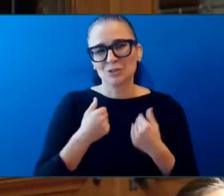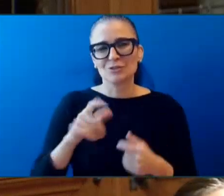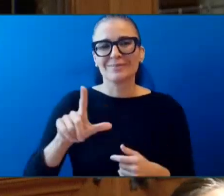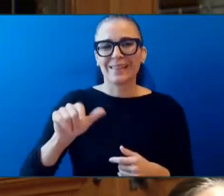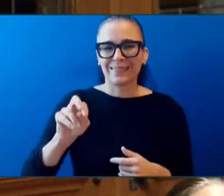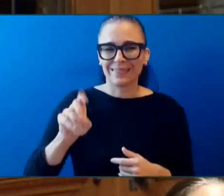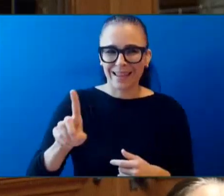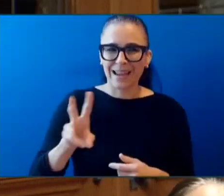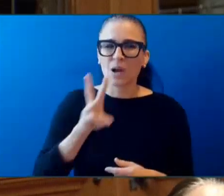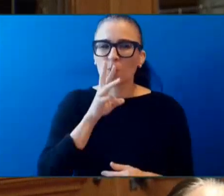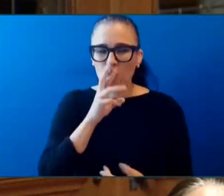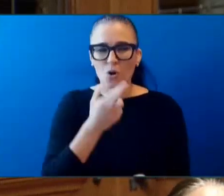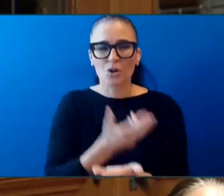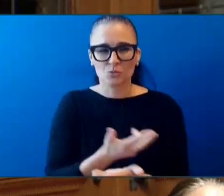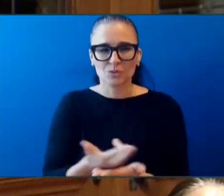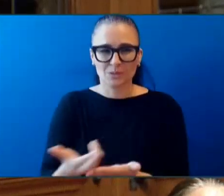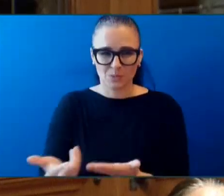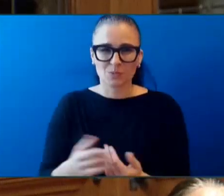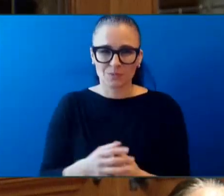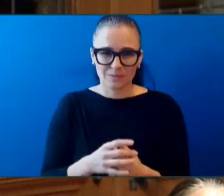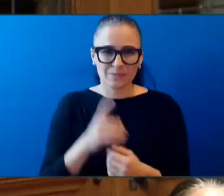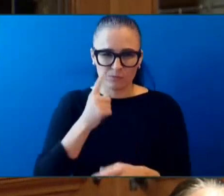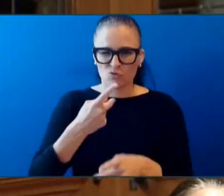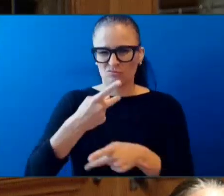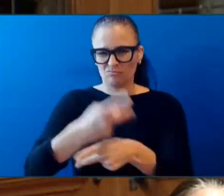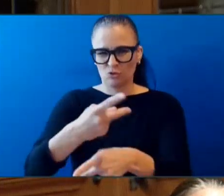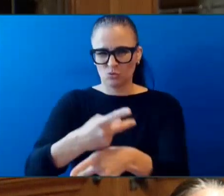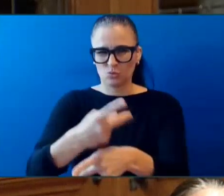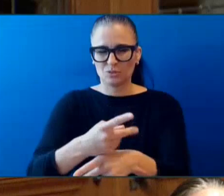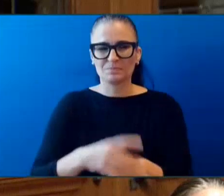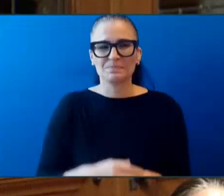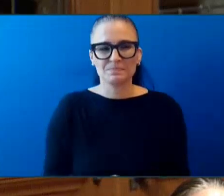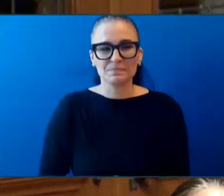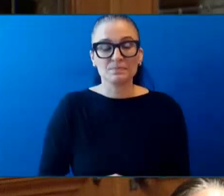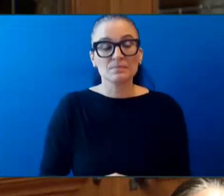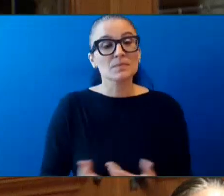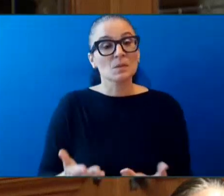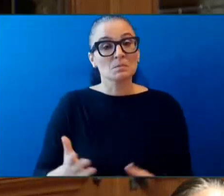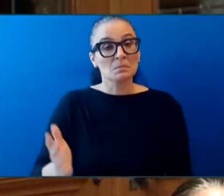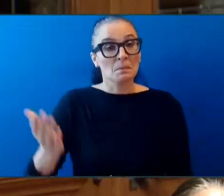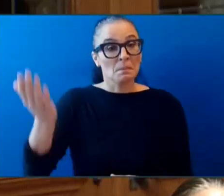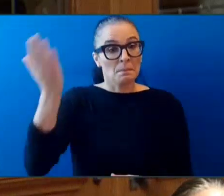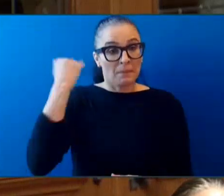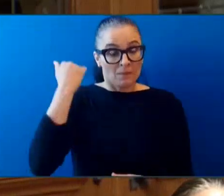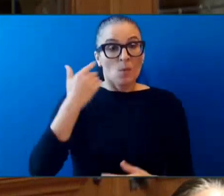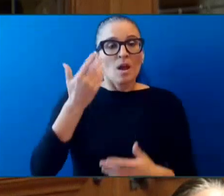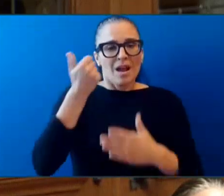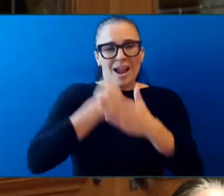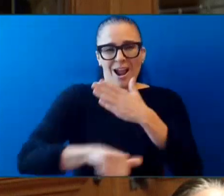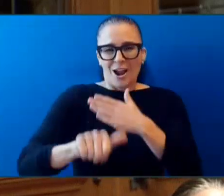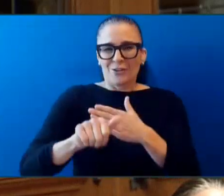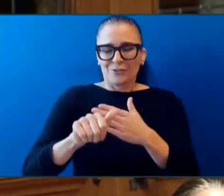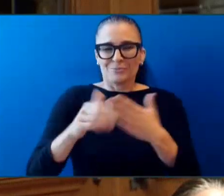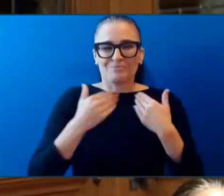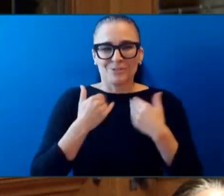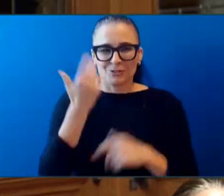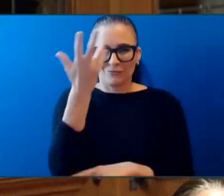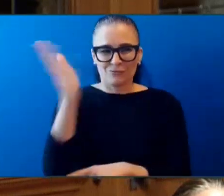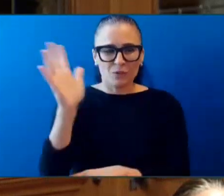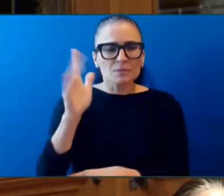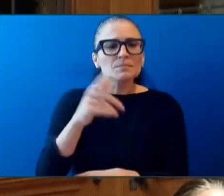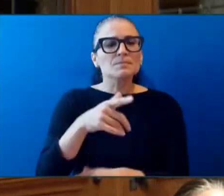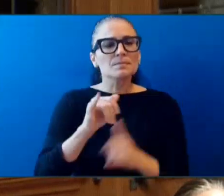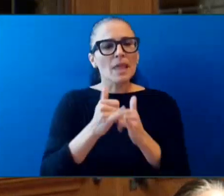across BC were properly supported to license their wells. This is only the beginning of the necessary work for creating